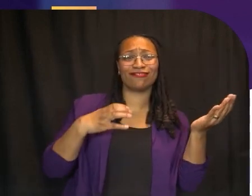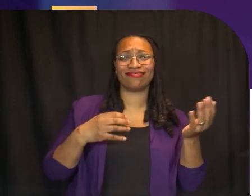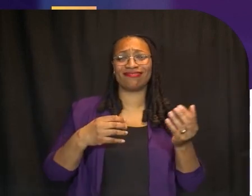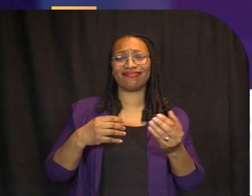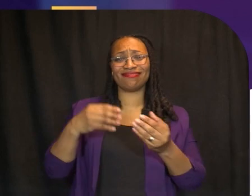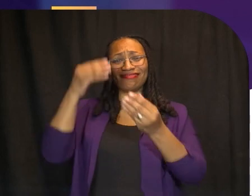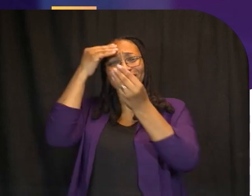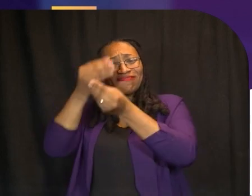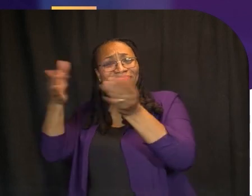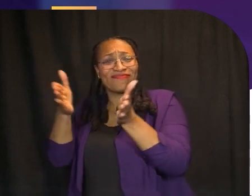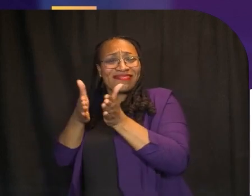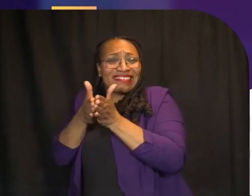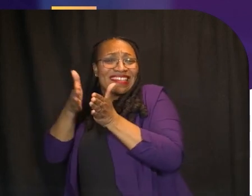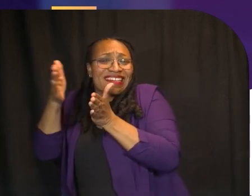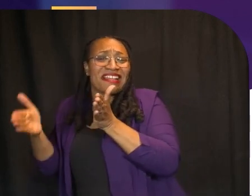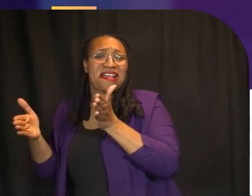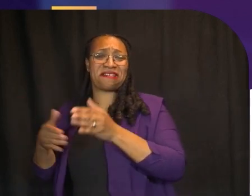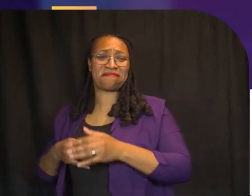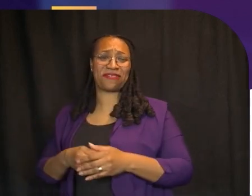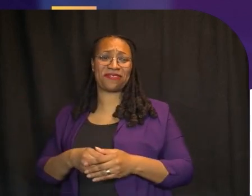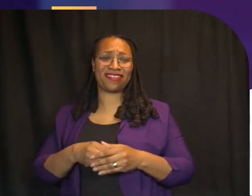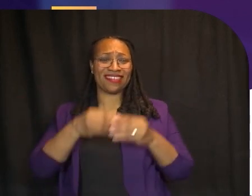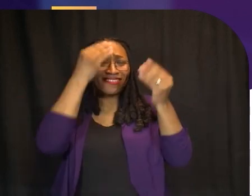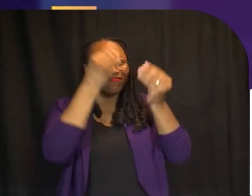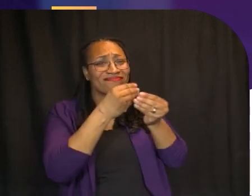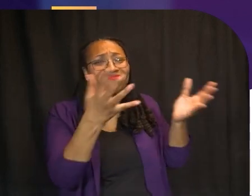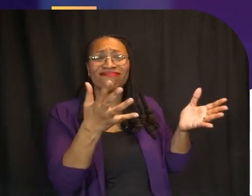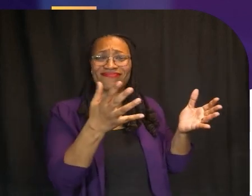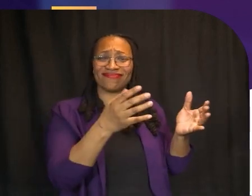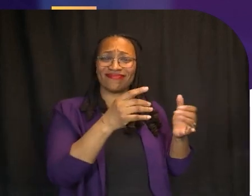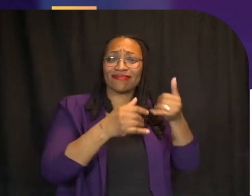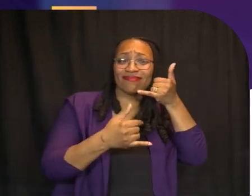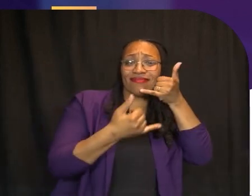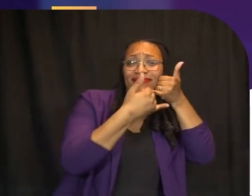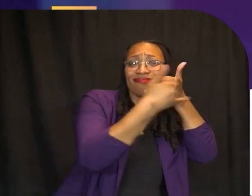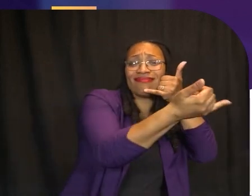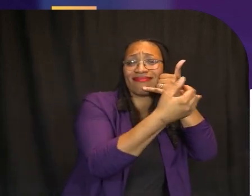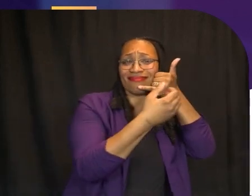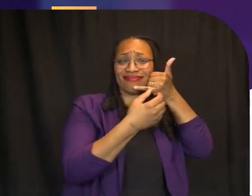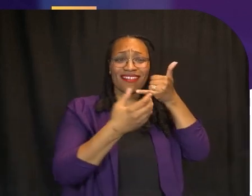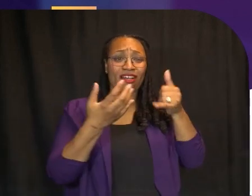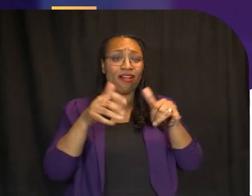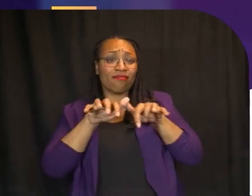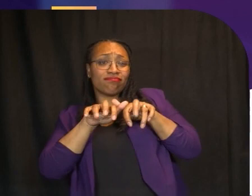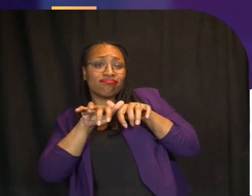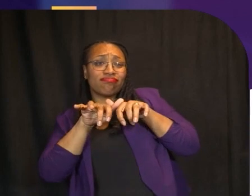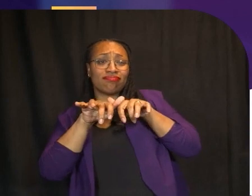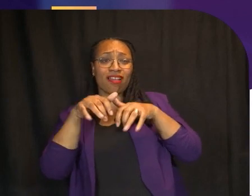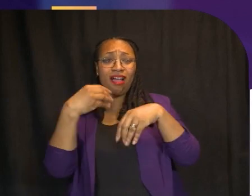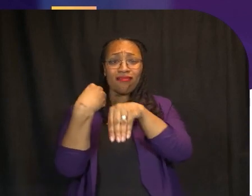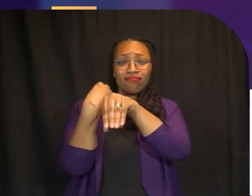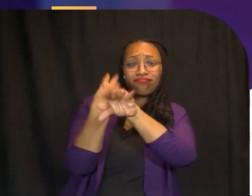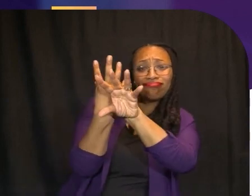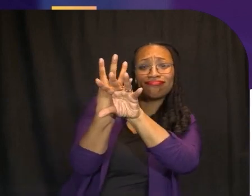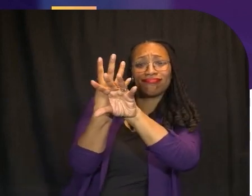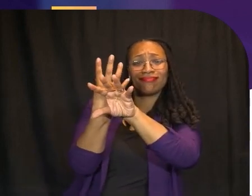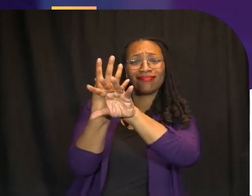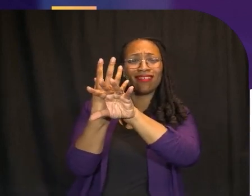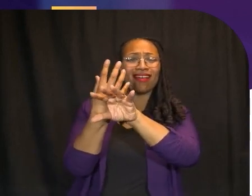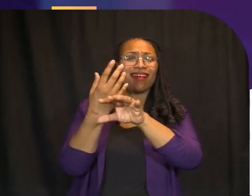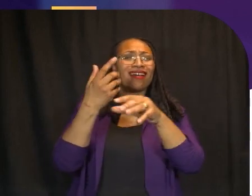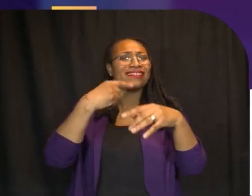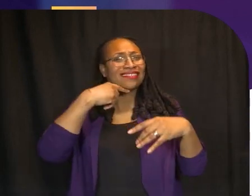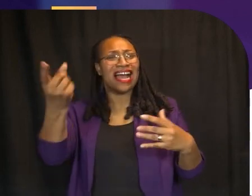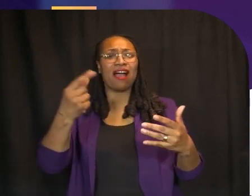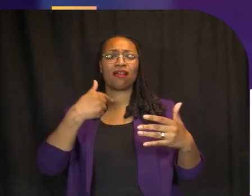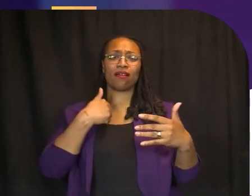fears, your hopes, your dreams. And to employers, make an effort. Hire